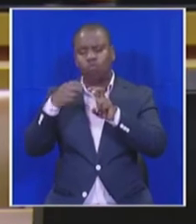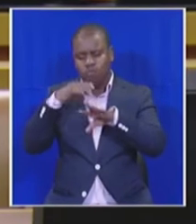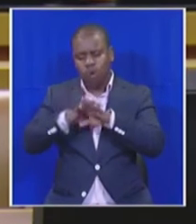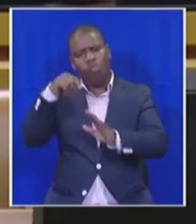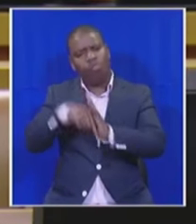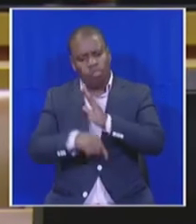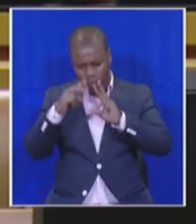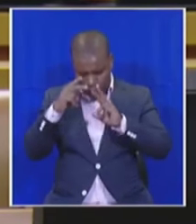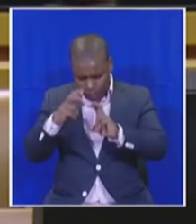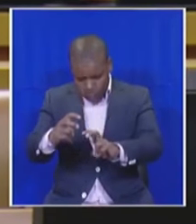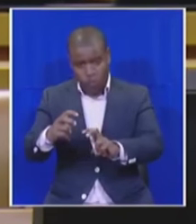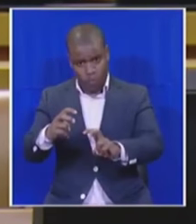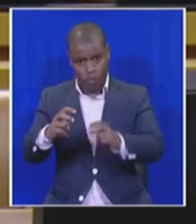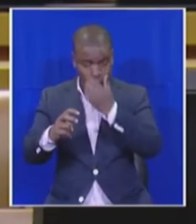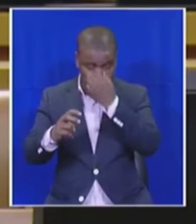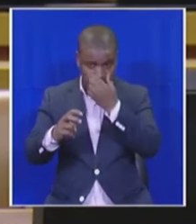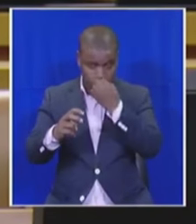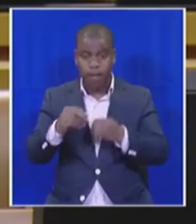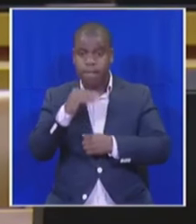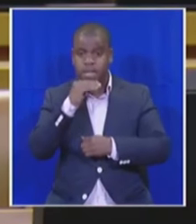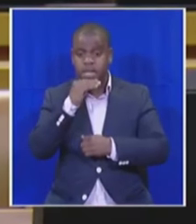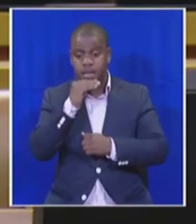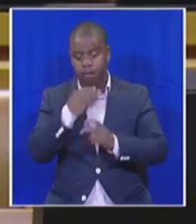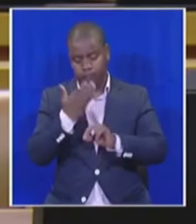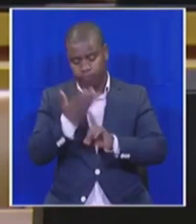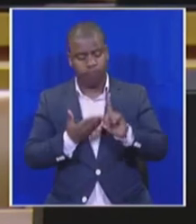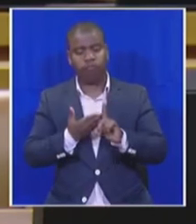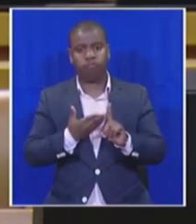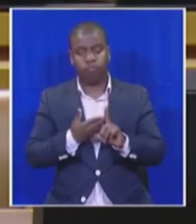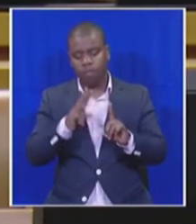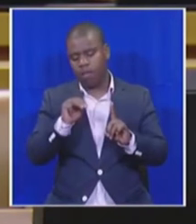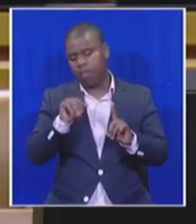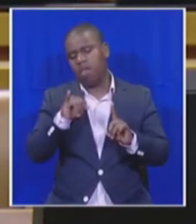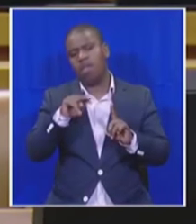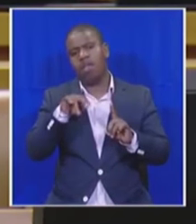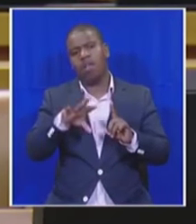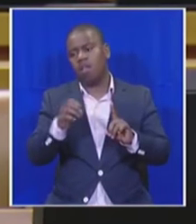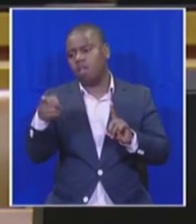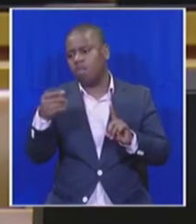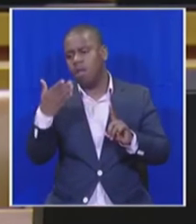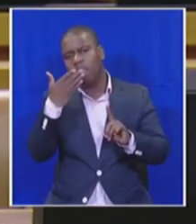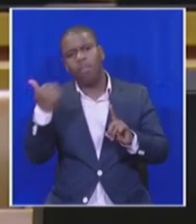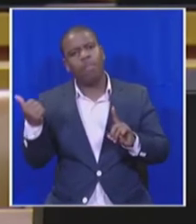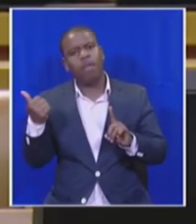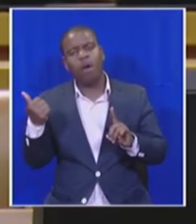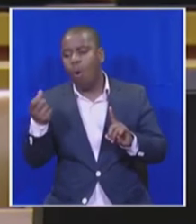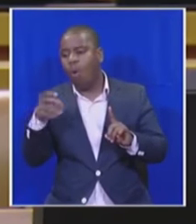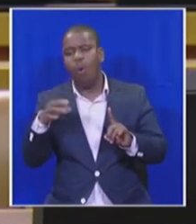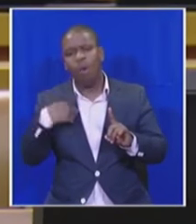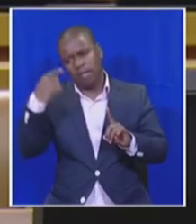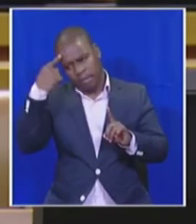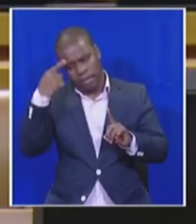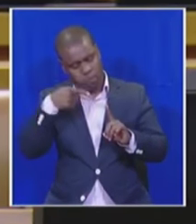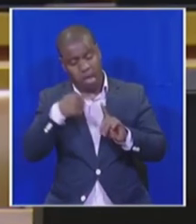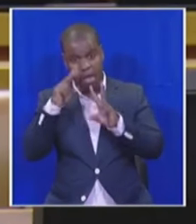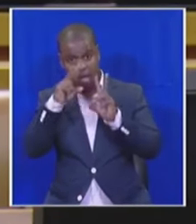inquiry, which Mr. Meinir seems to be problematizing, can